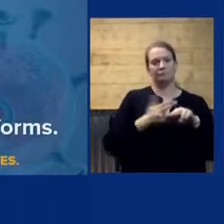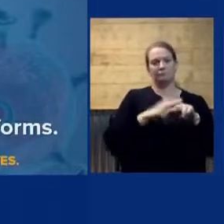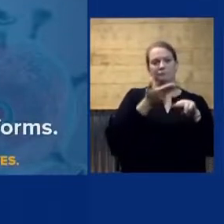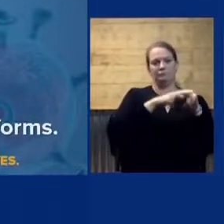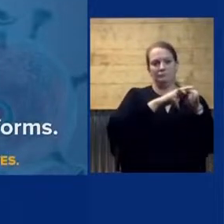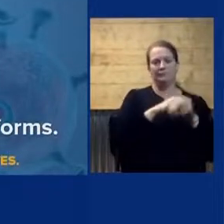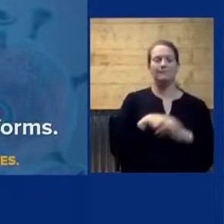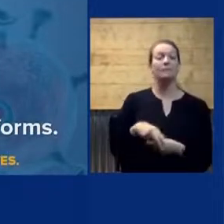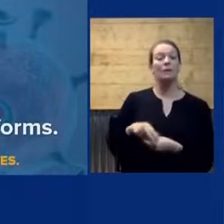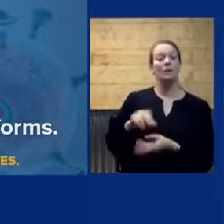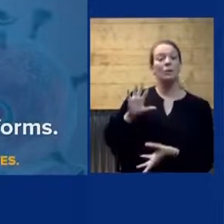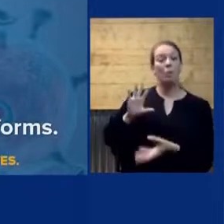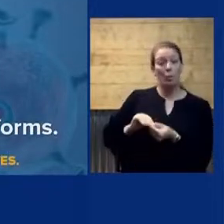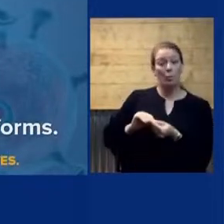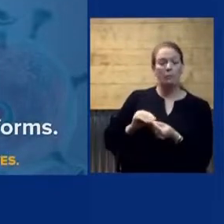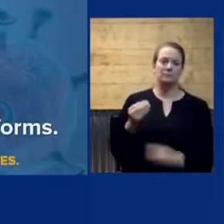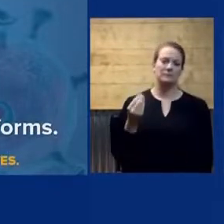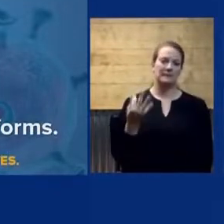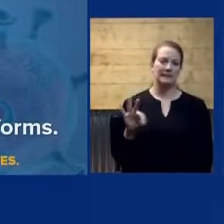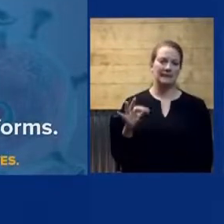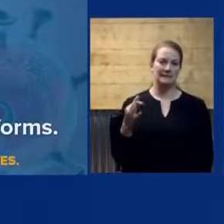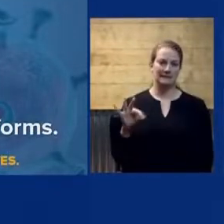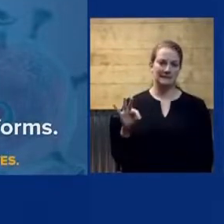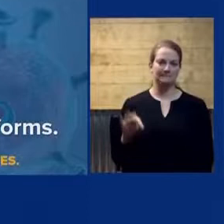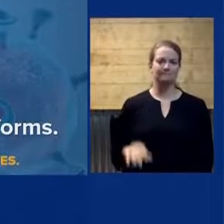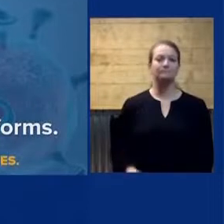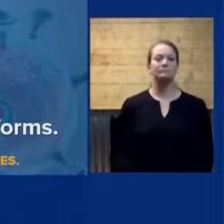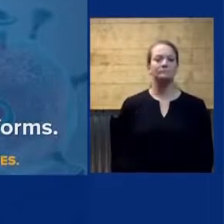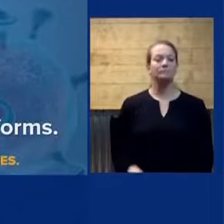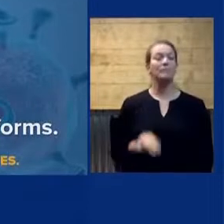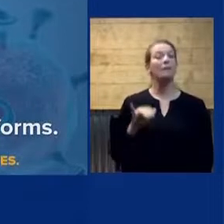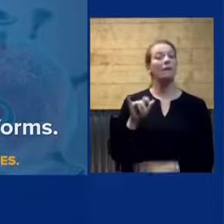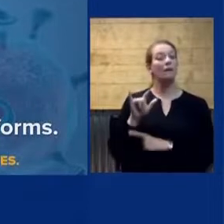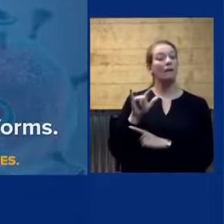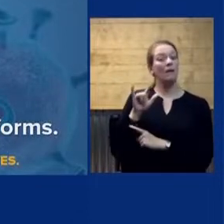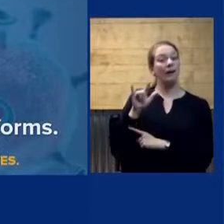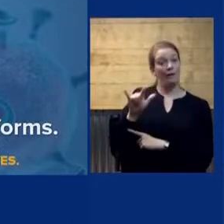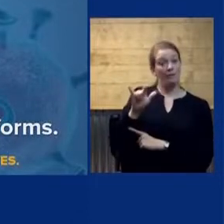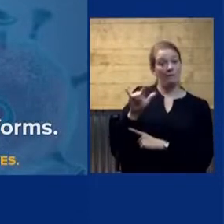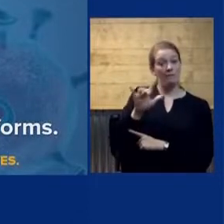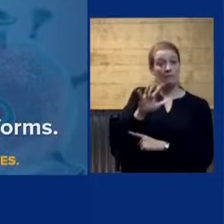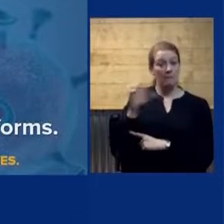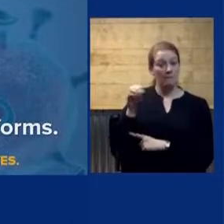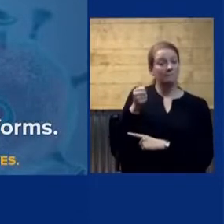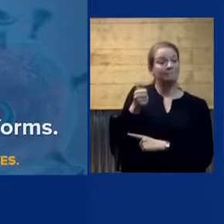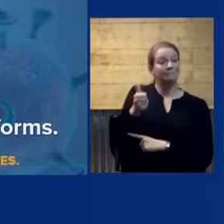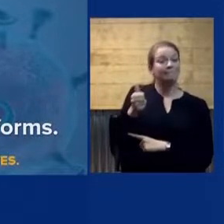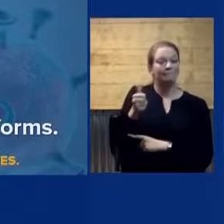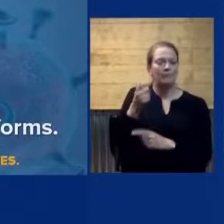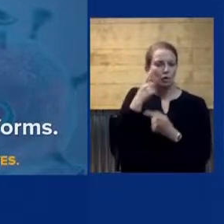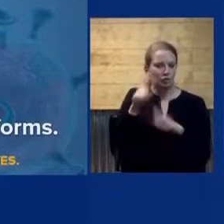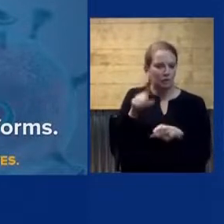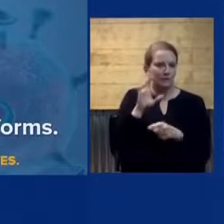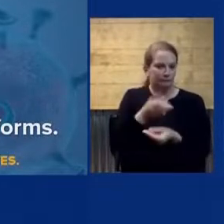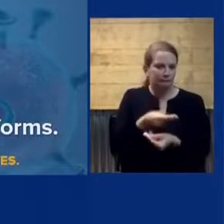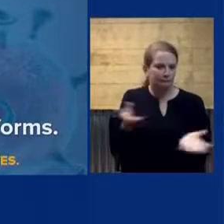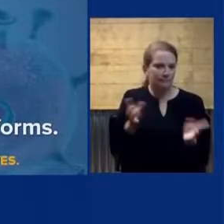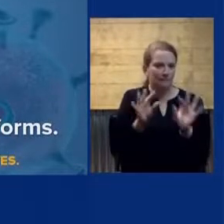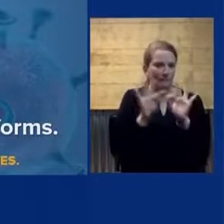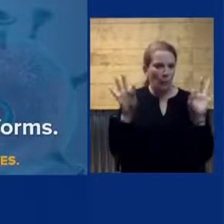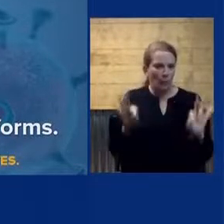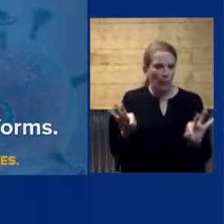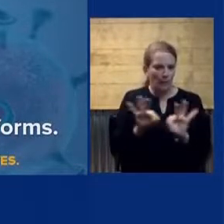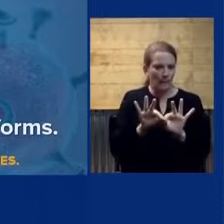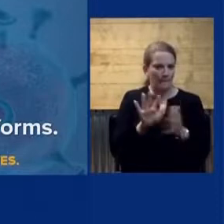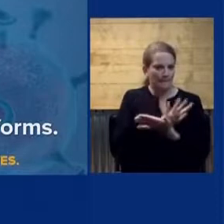The airlines have agreed to hand out forms on the flights coming into New York, where on that form it